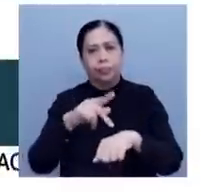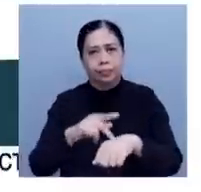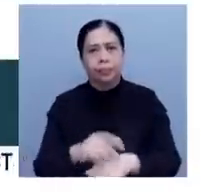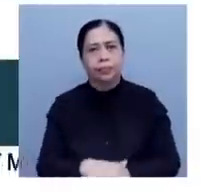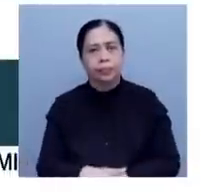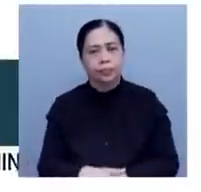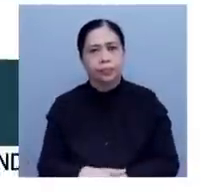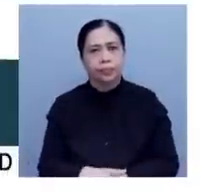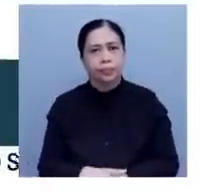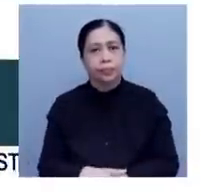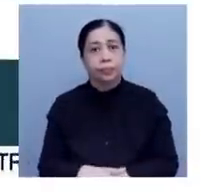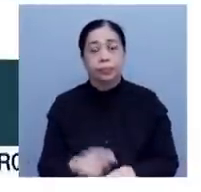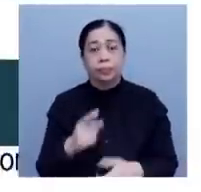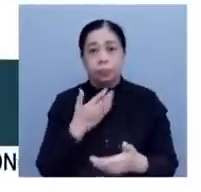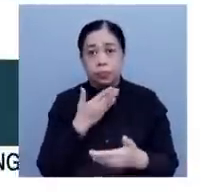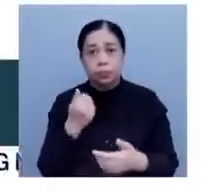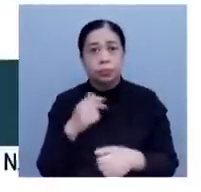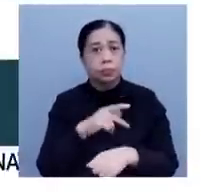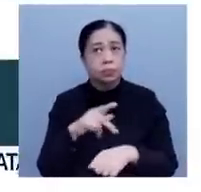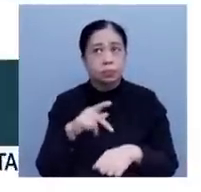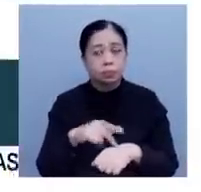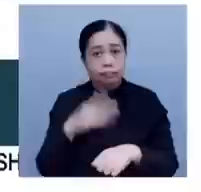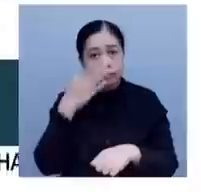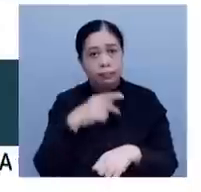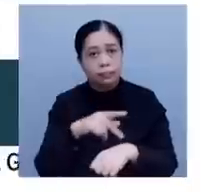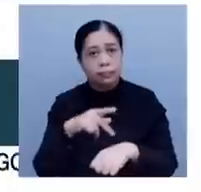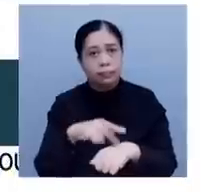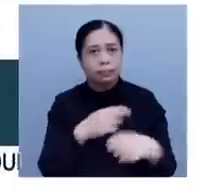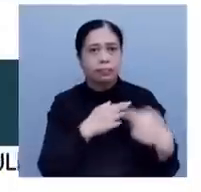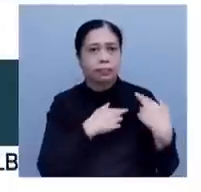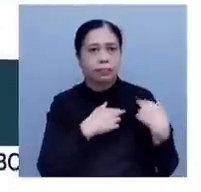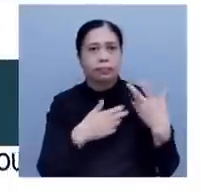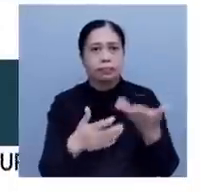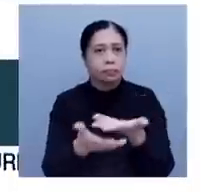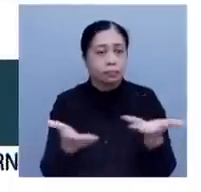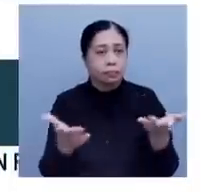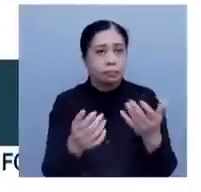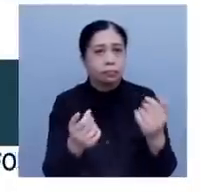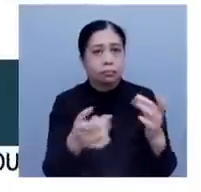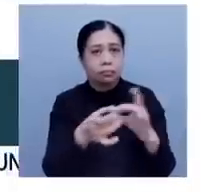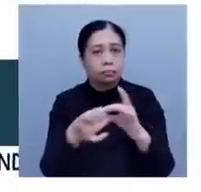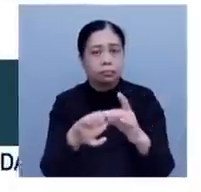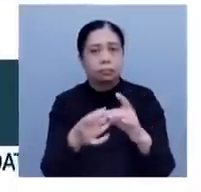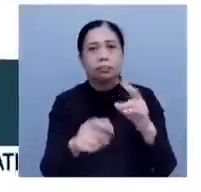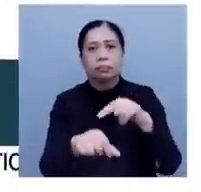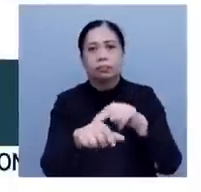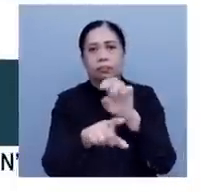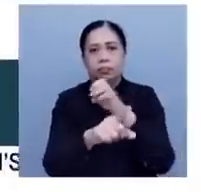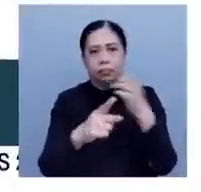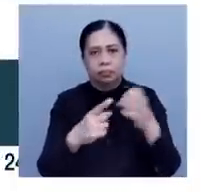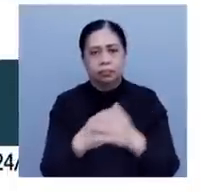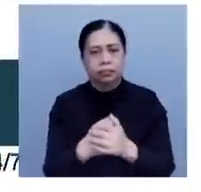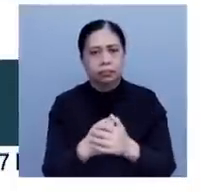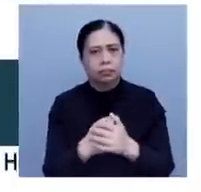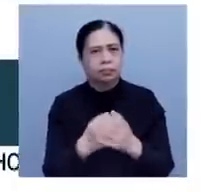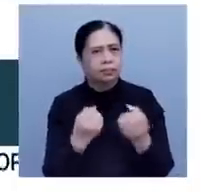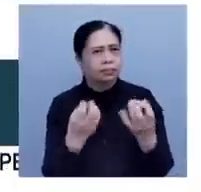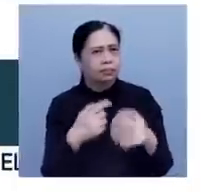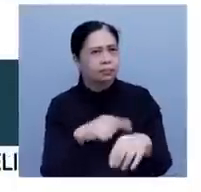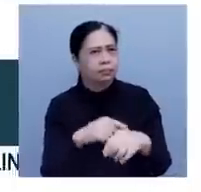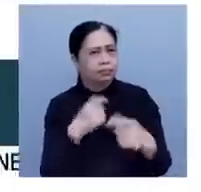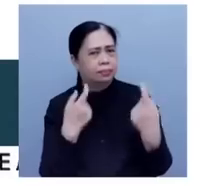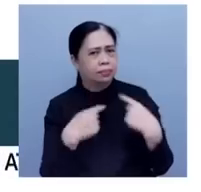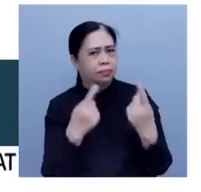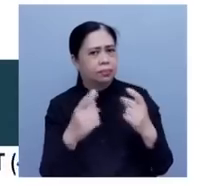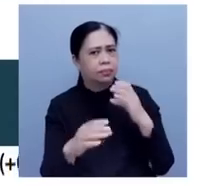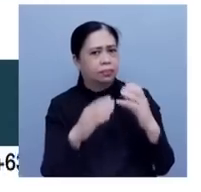Mm. Ang kagandahan ng Pilipinas nasa ating natural environment. Many times during this conversation, Mr. Atienta,